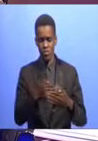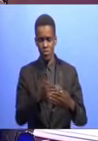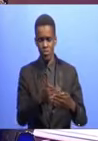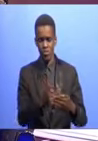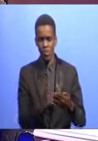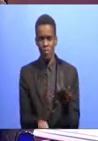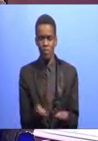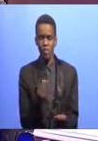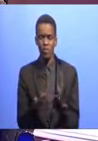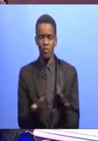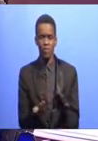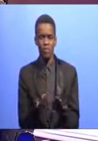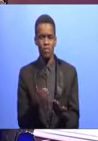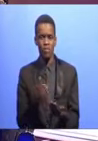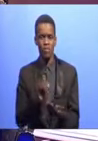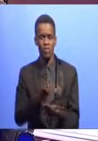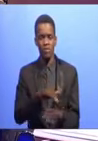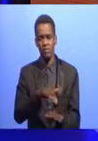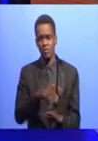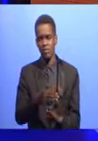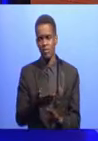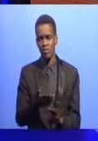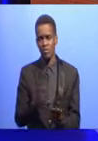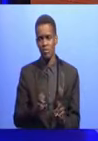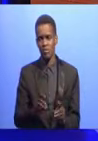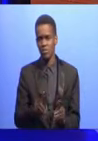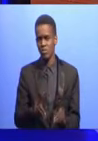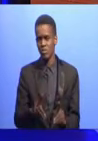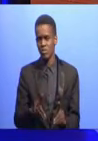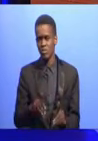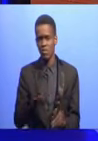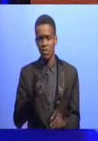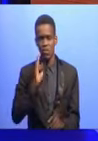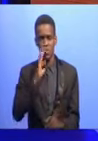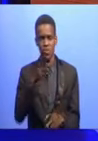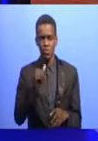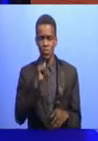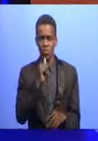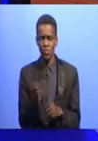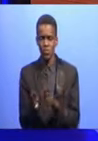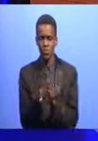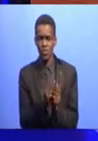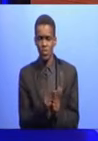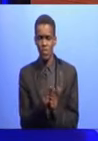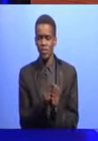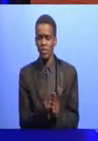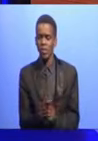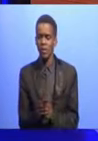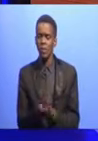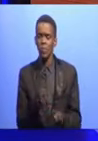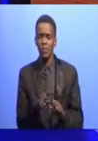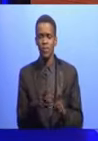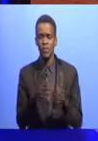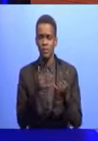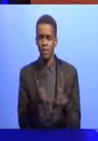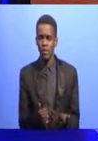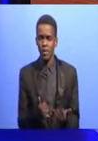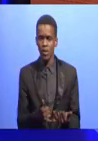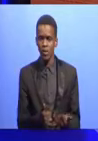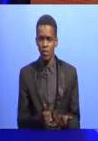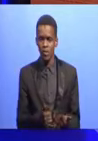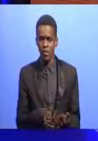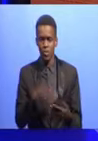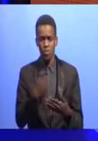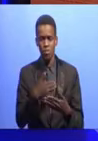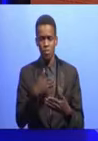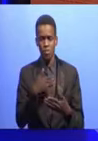thulaganyo ya rona ke ne ke ratile gore thulaganyo ya rona ya ka nntse ke bua re bo se ka nna ka re tshosa batho gore go tla nna le mathata mme ke ne ke batla re kgaogana